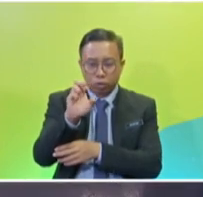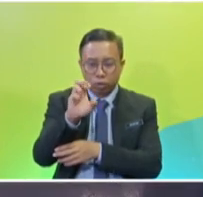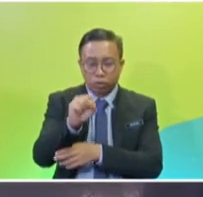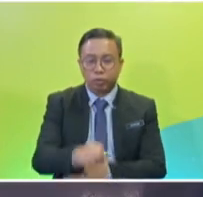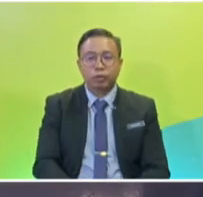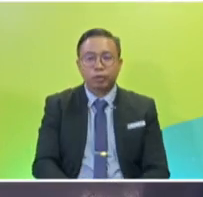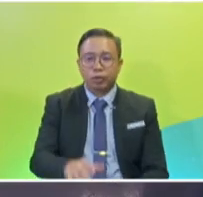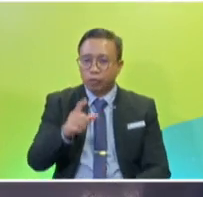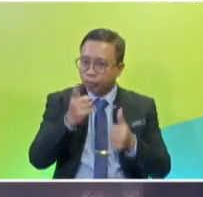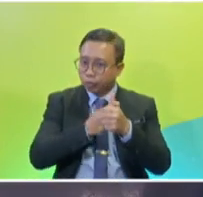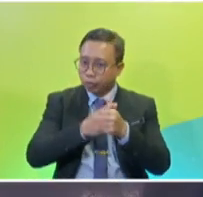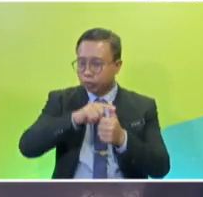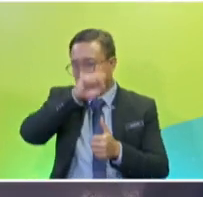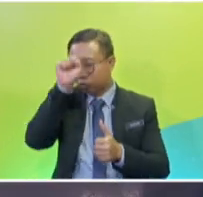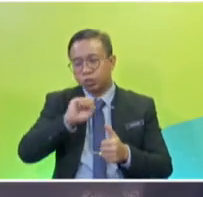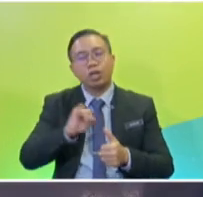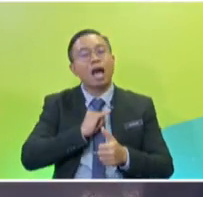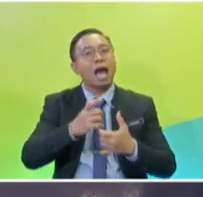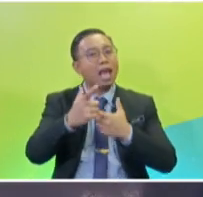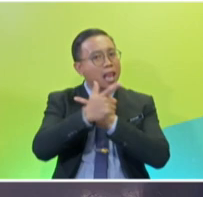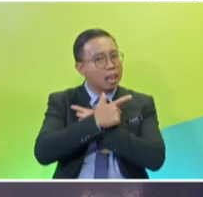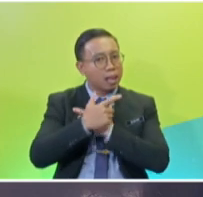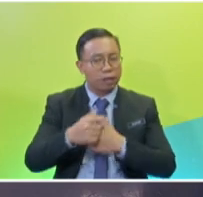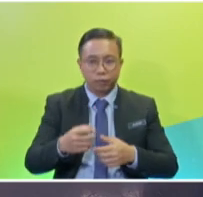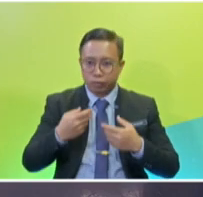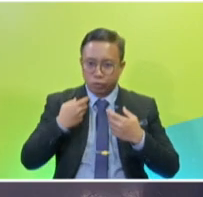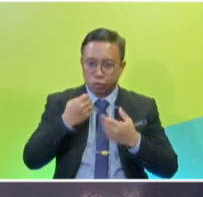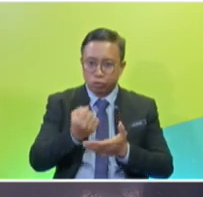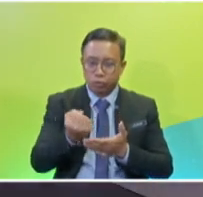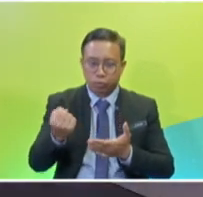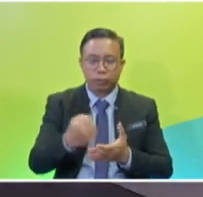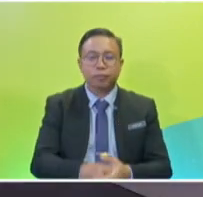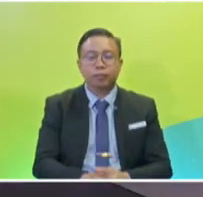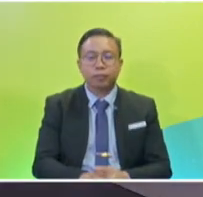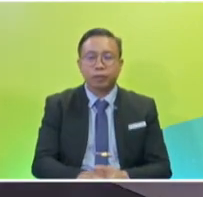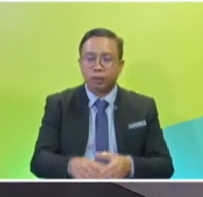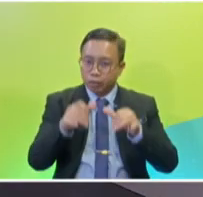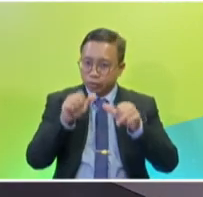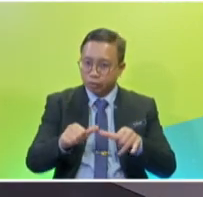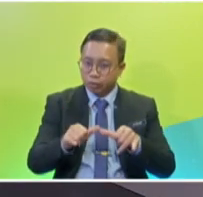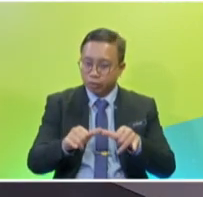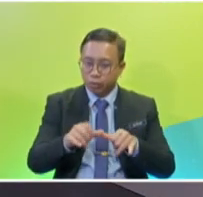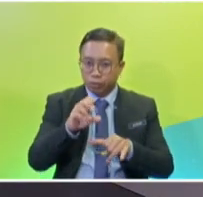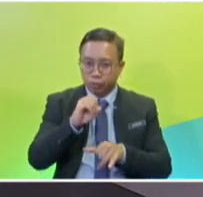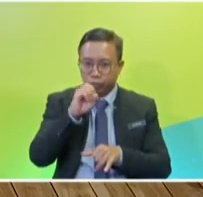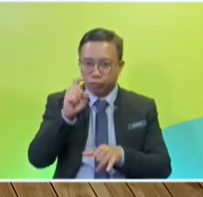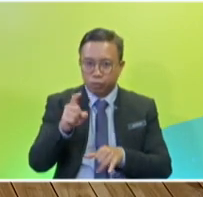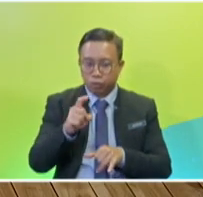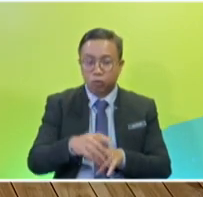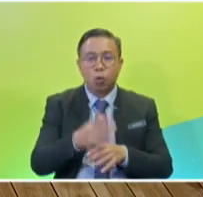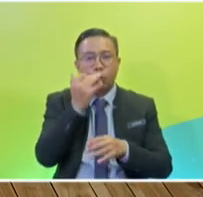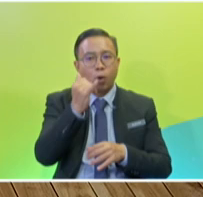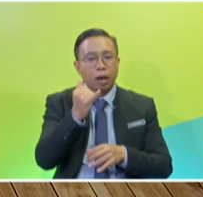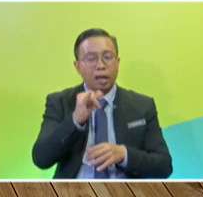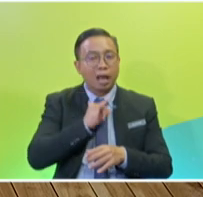So the first question, why do I love shopping? So this is the answer, guys. Now, that stands for questioning, why do I love